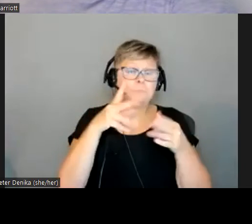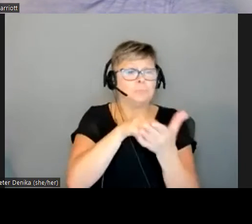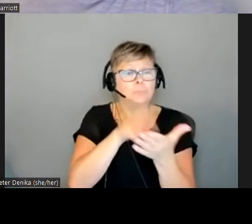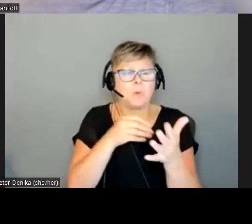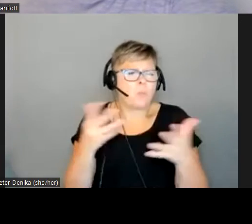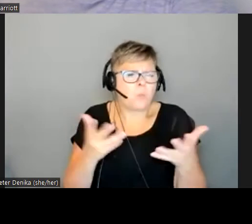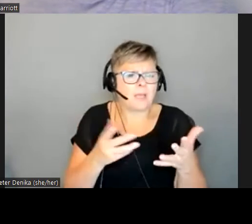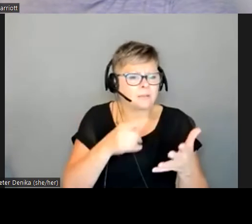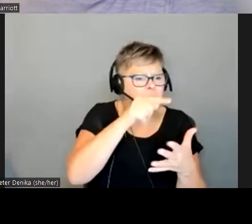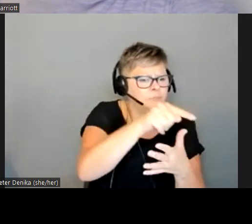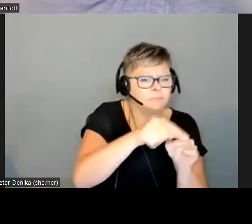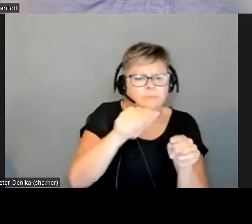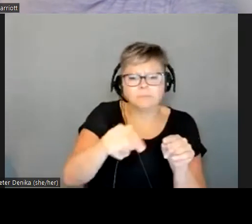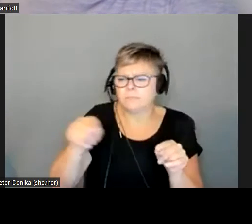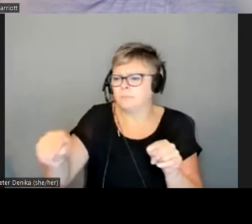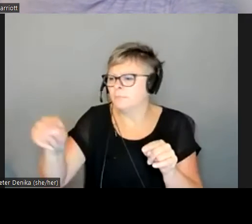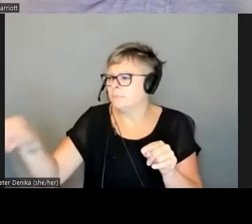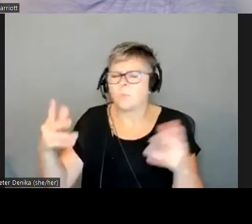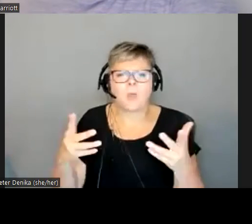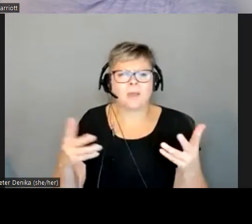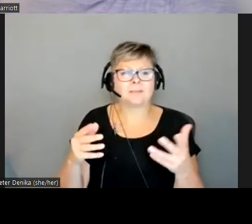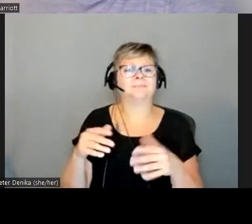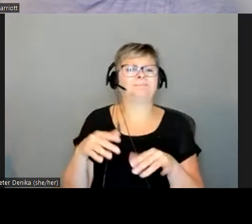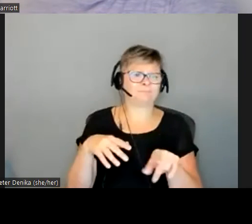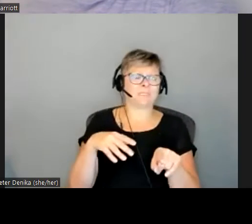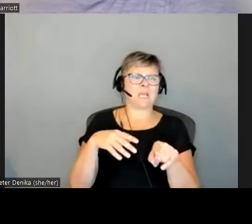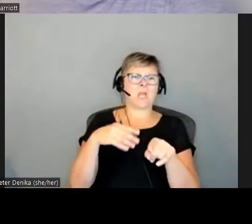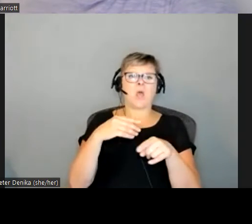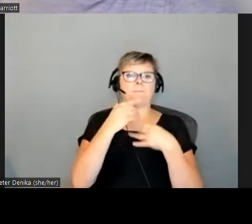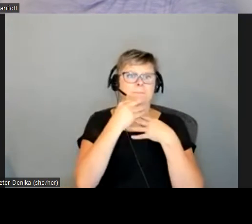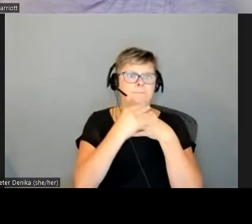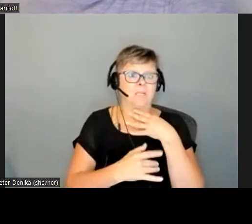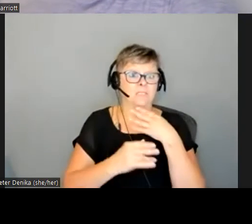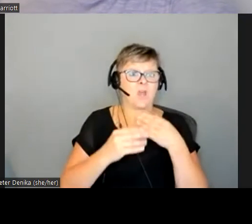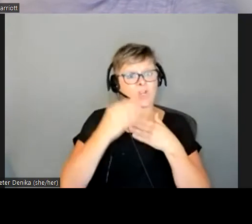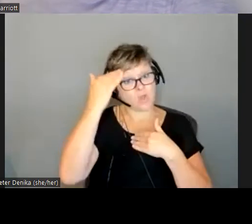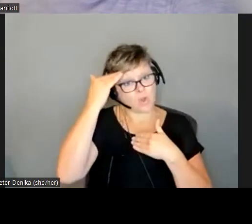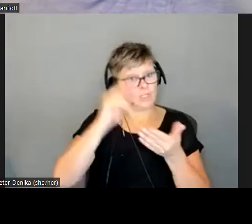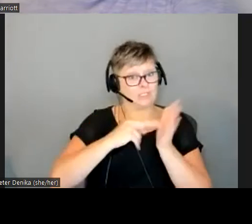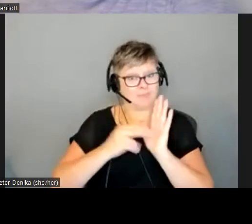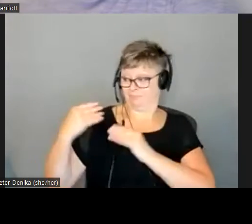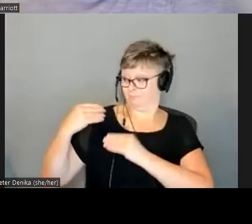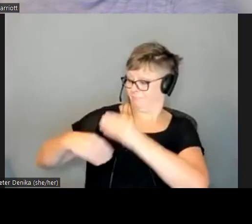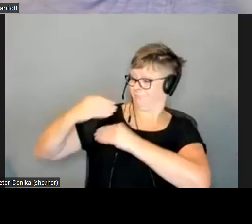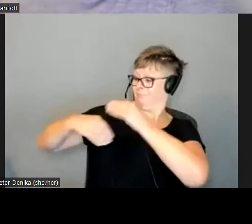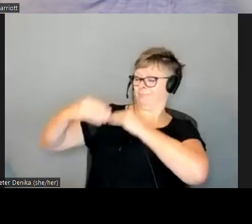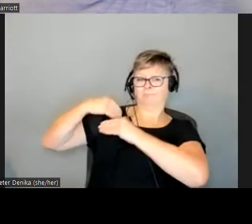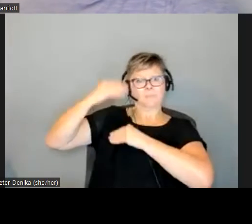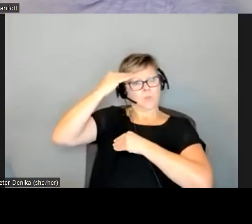And as Belinda had stated so beautifully, blood knowledge, we know what medicines are good for us.